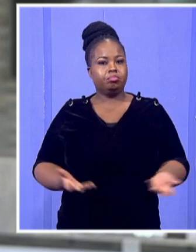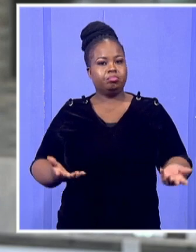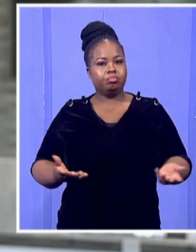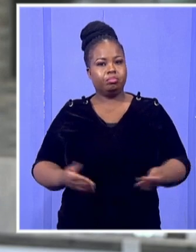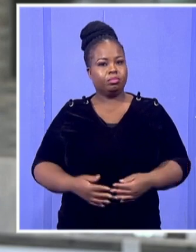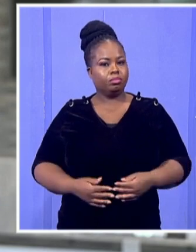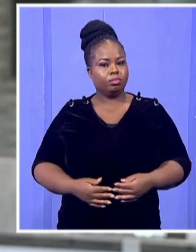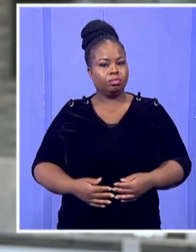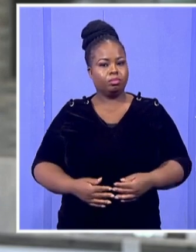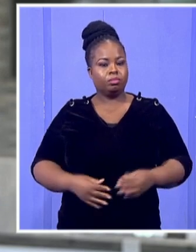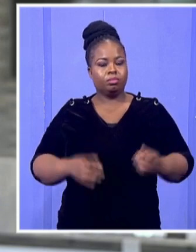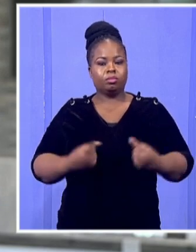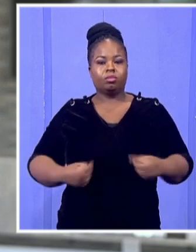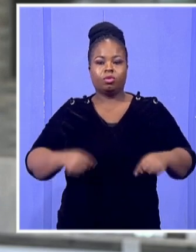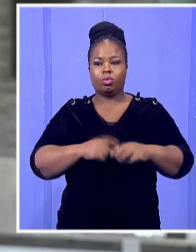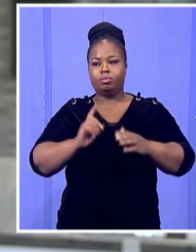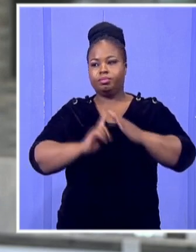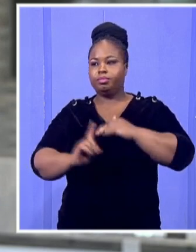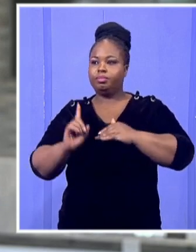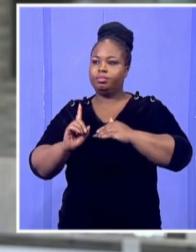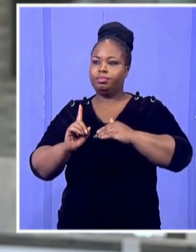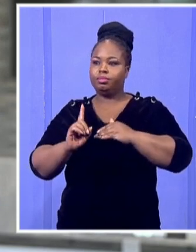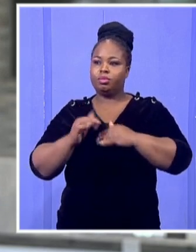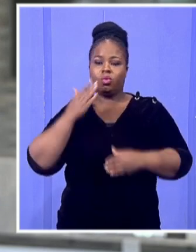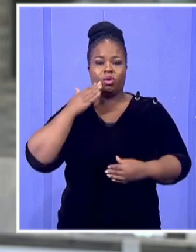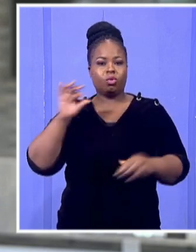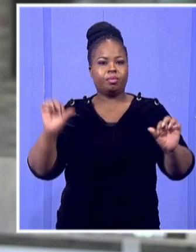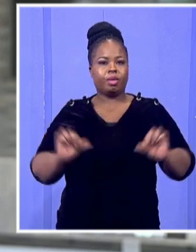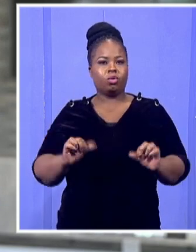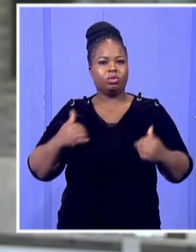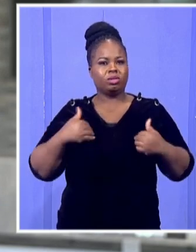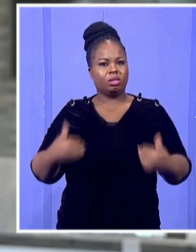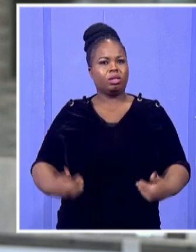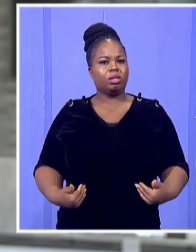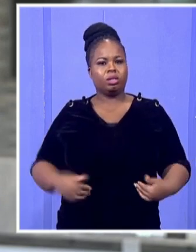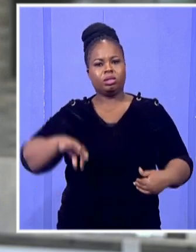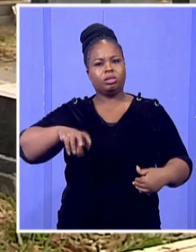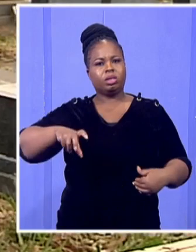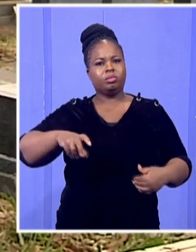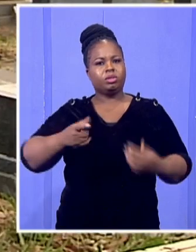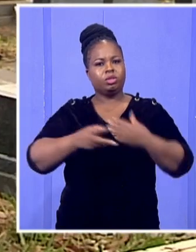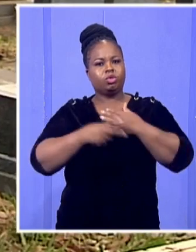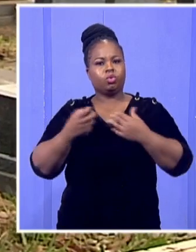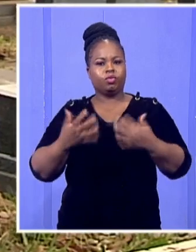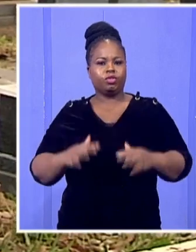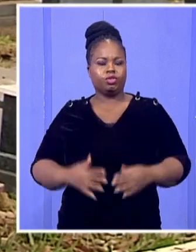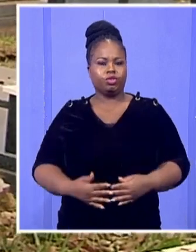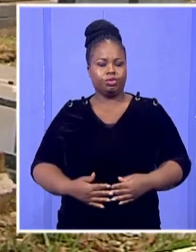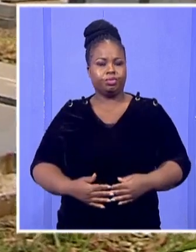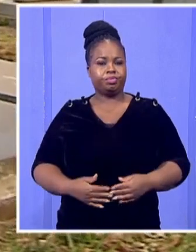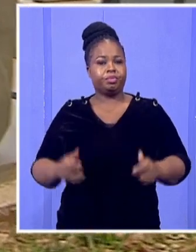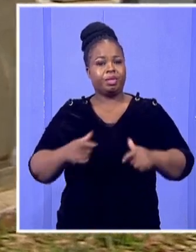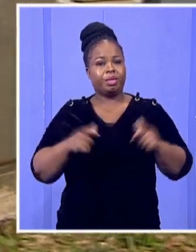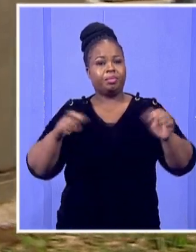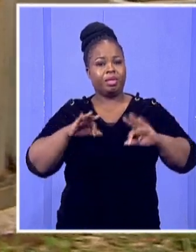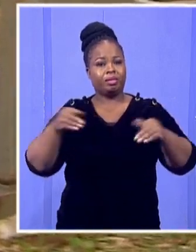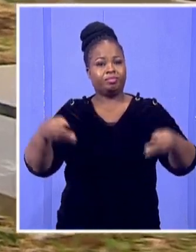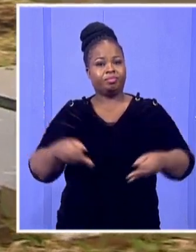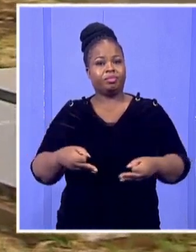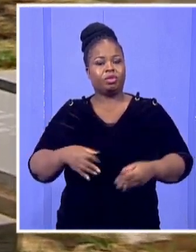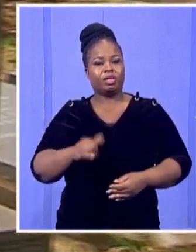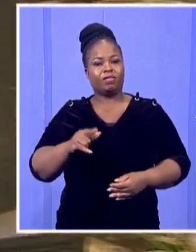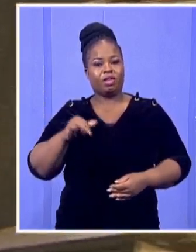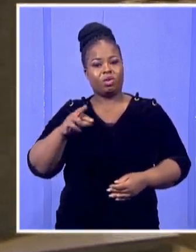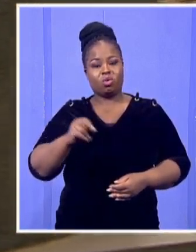we came in back on Sunday, the taps were gone also. The biggest graveyard in the country, Avalon Cemetery, is